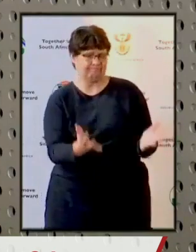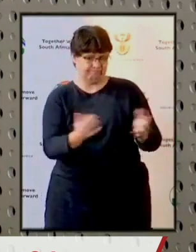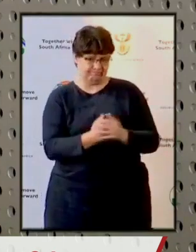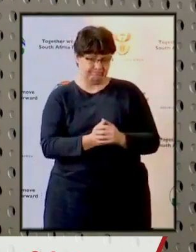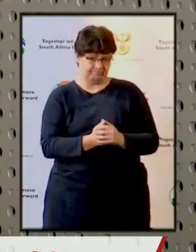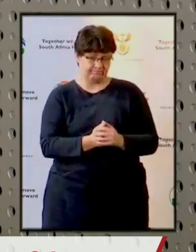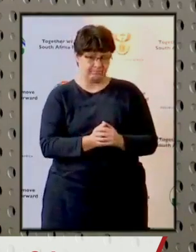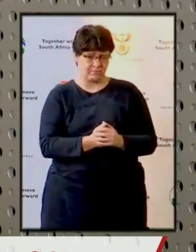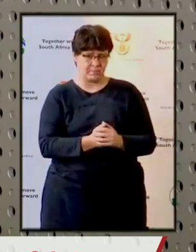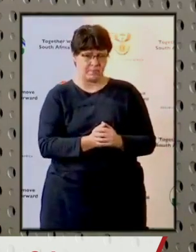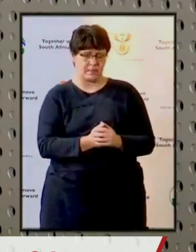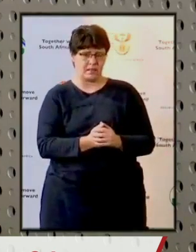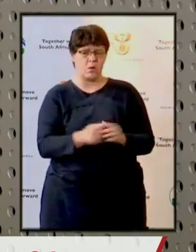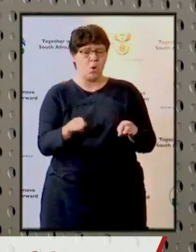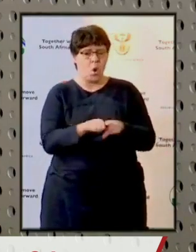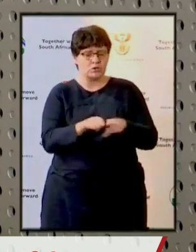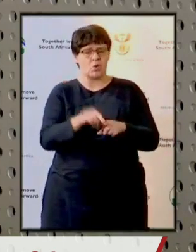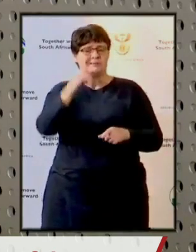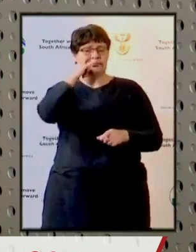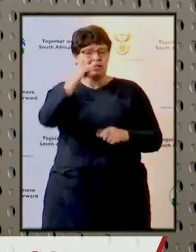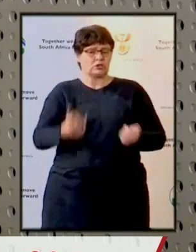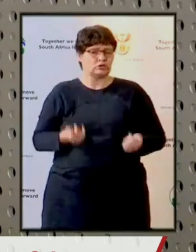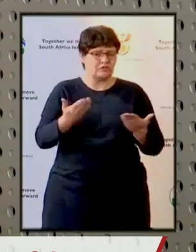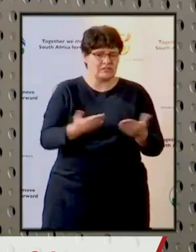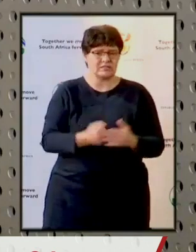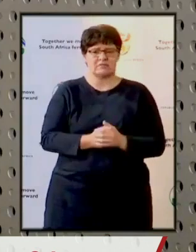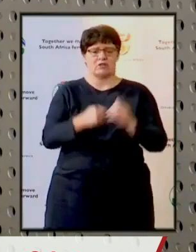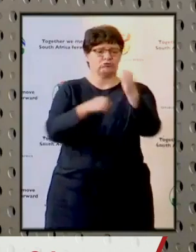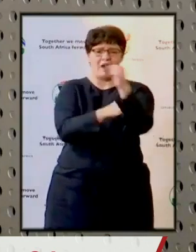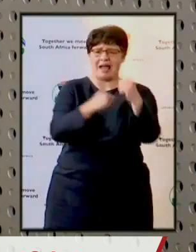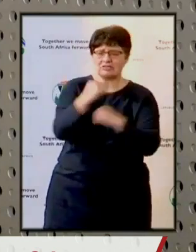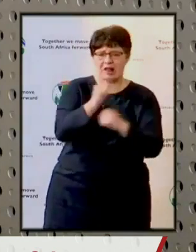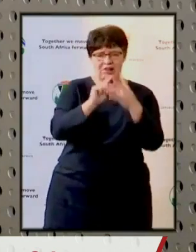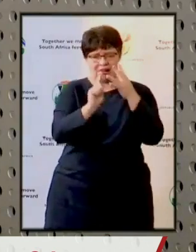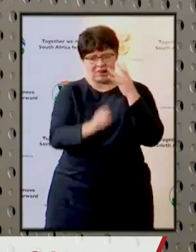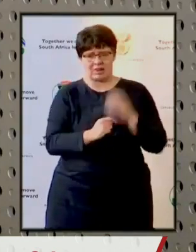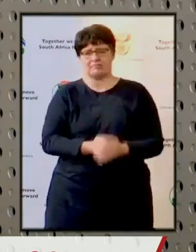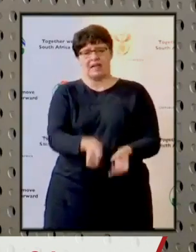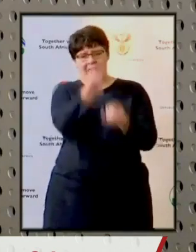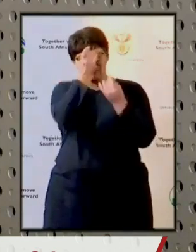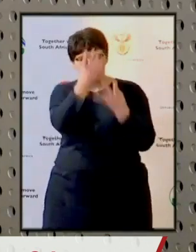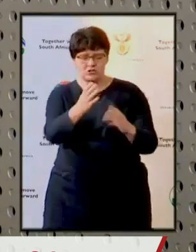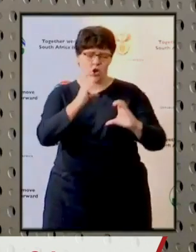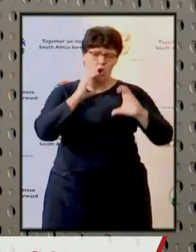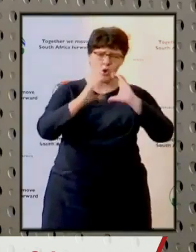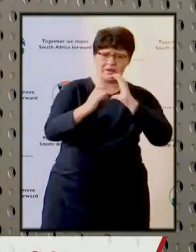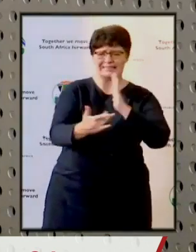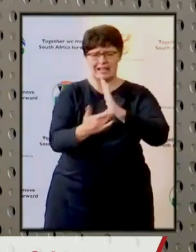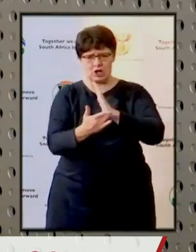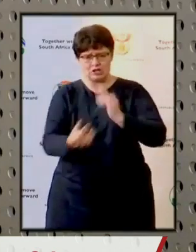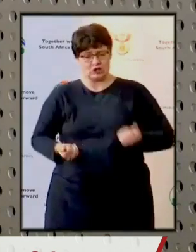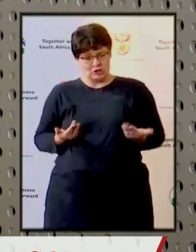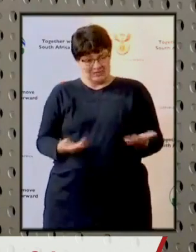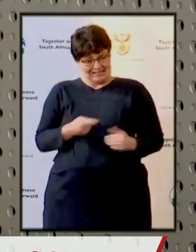allowing the telecom services and infrastructure, information and communication technology